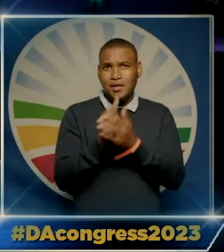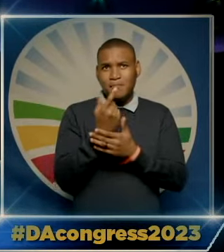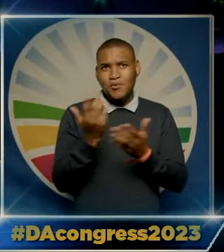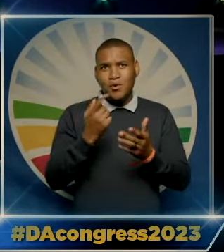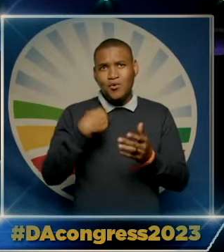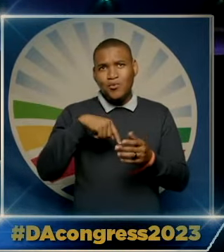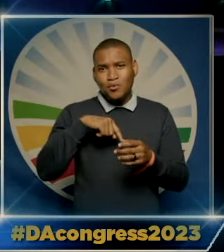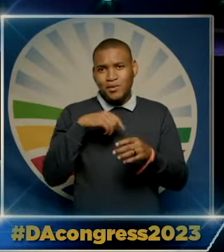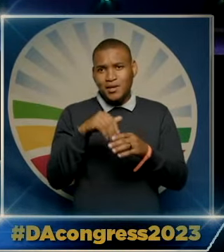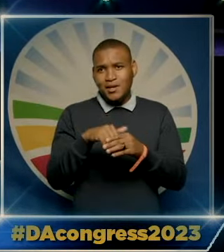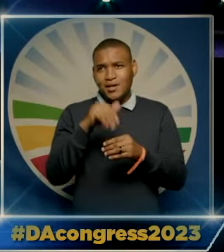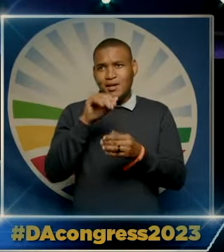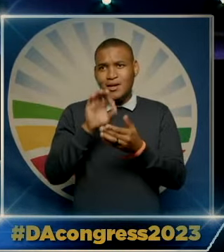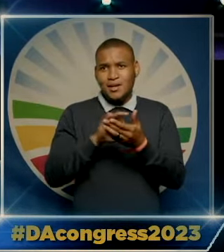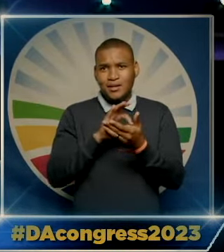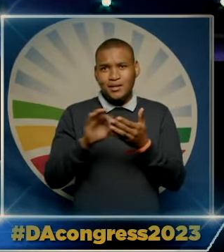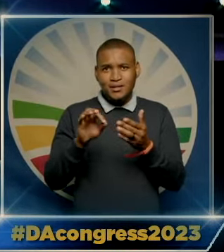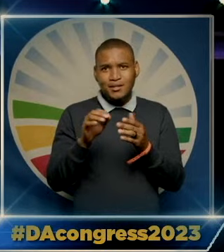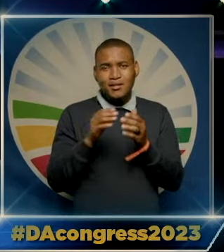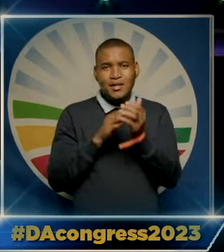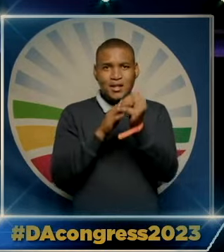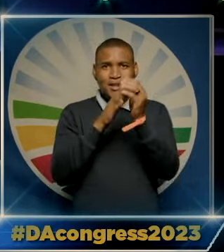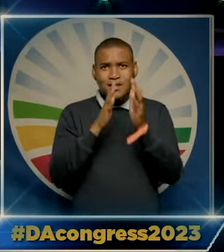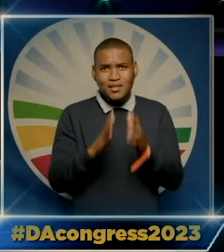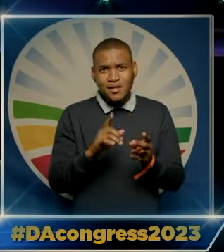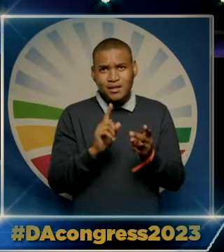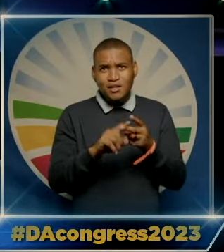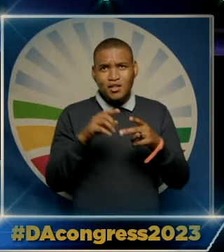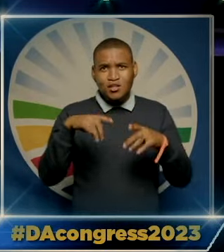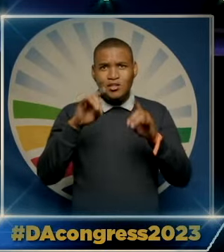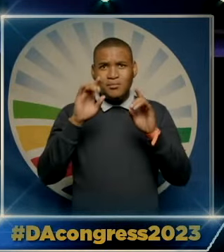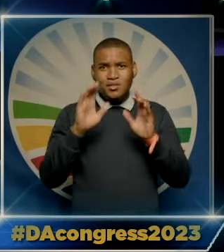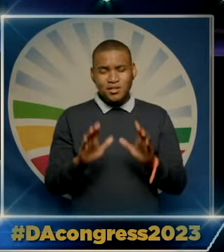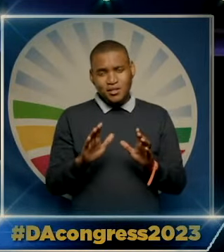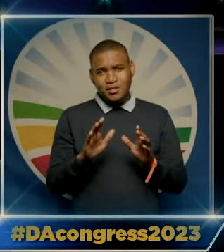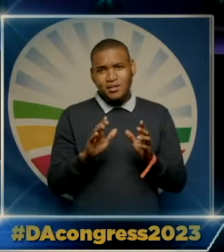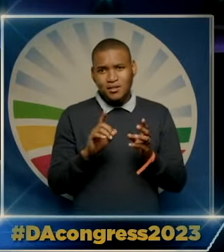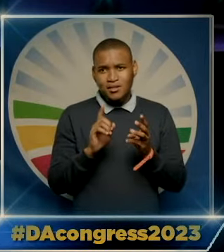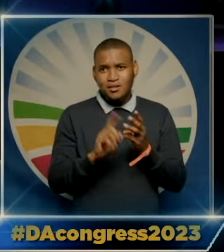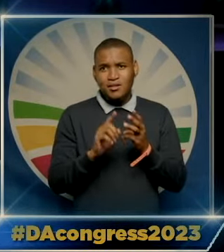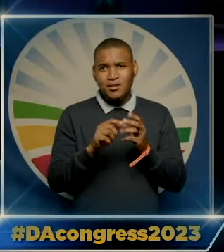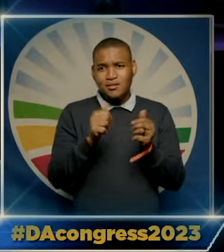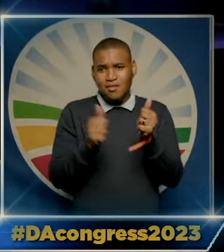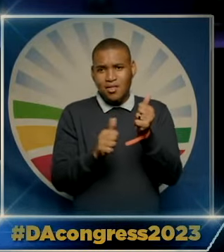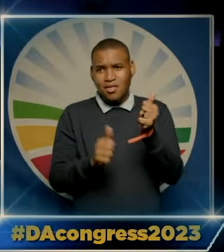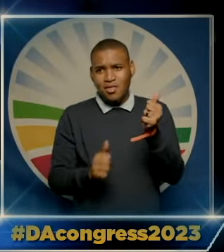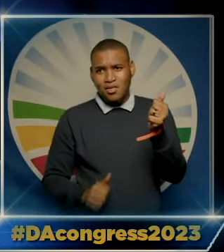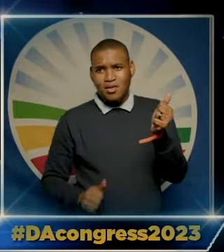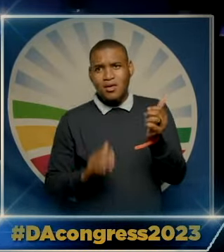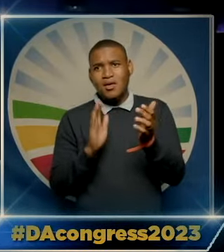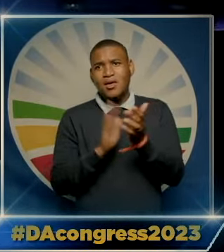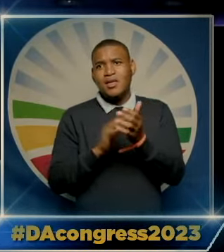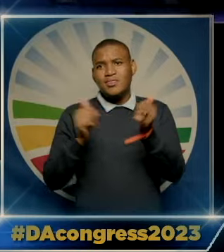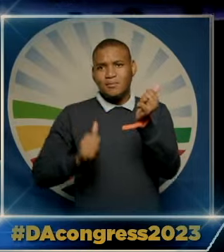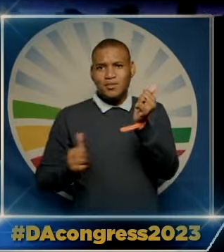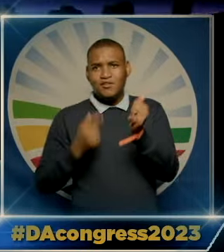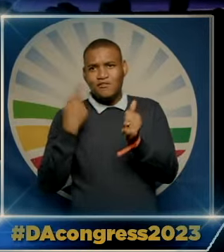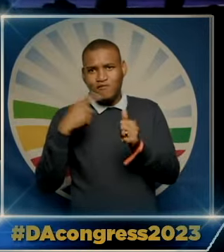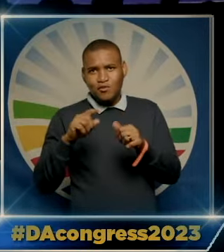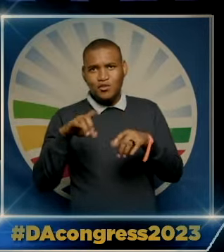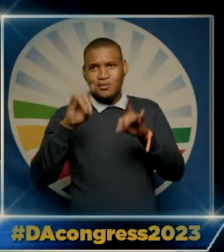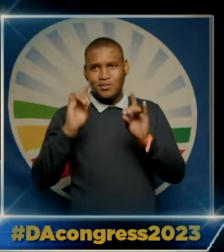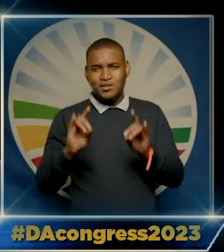be electing the federal leader, the federal chairperson of the DA, their deputies, and the deputies for the chairperson of